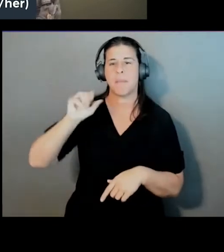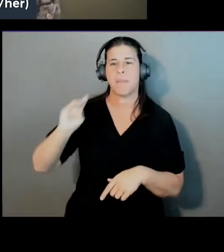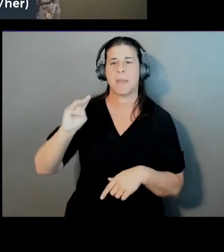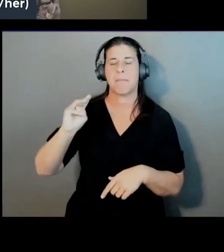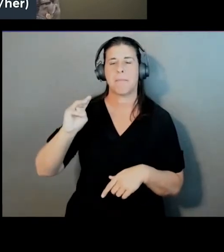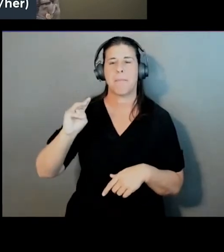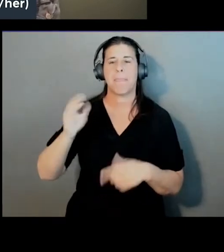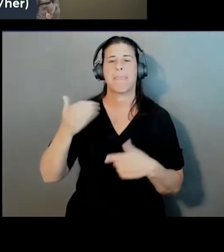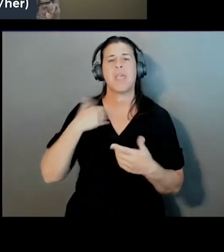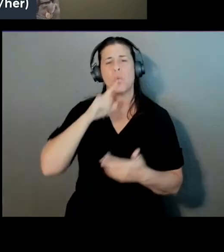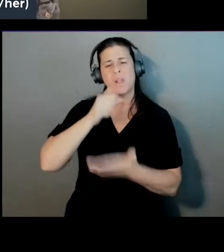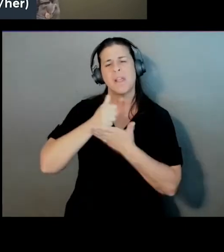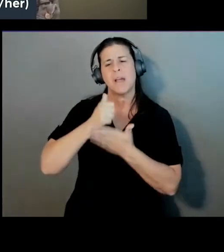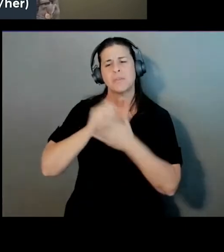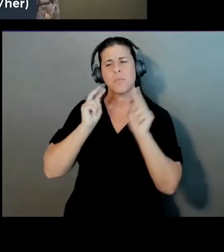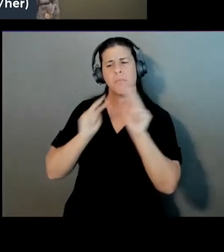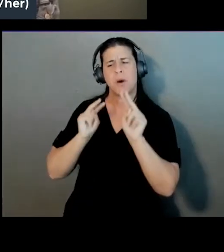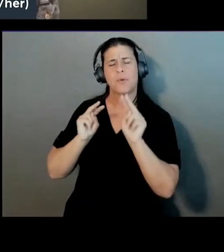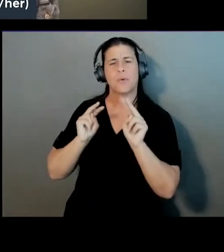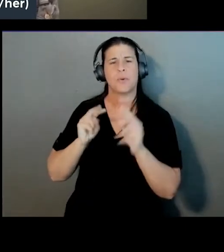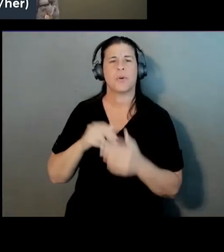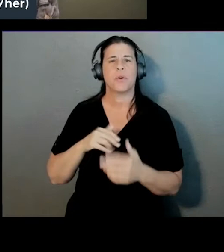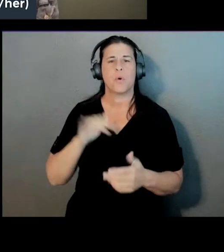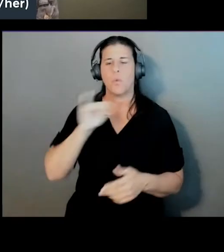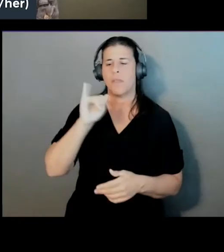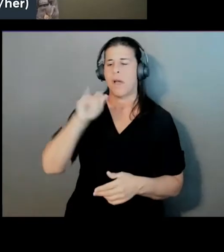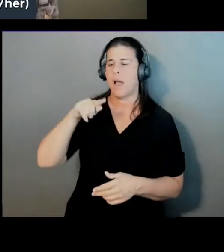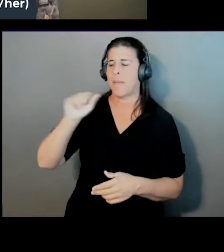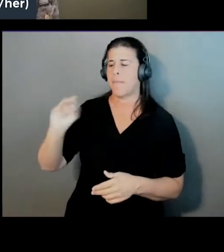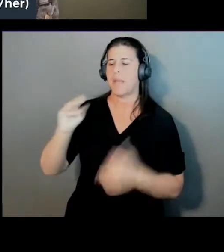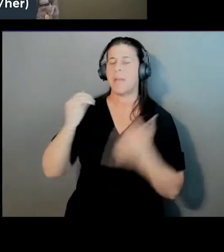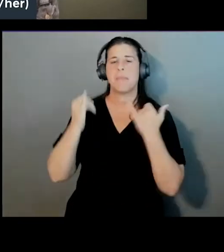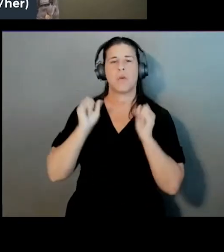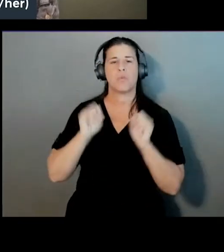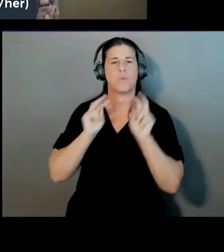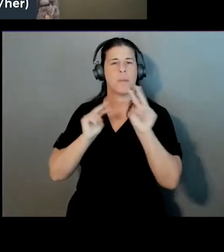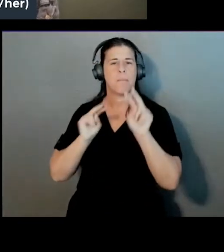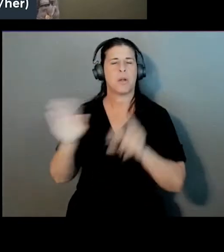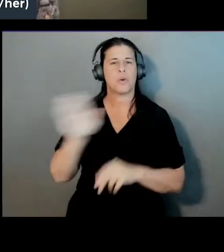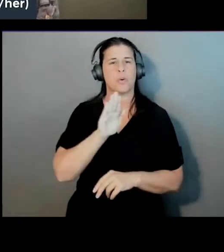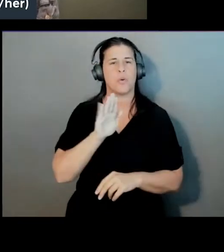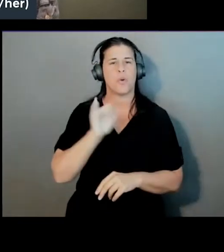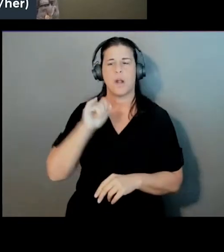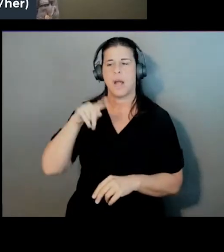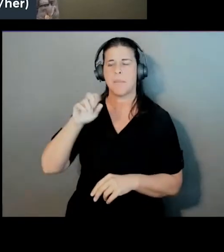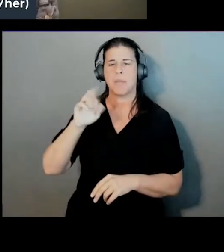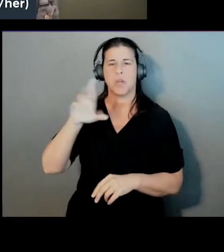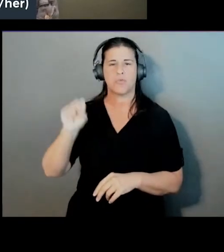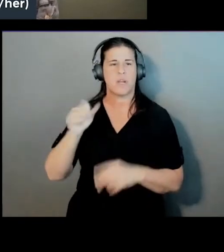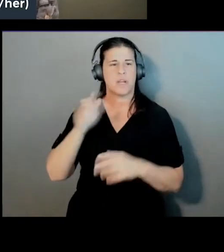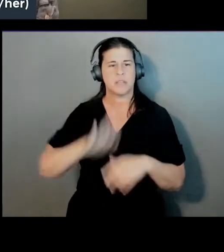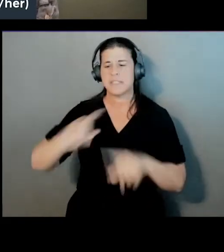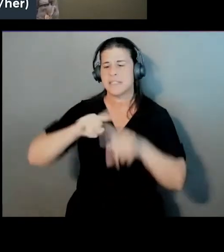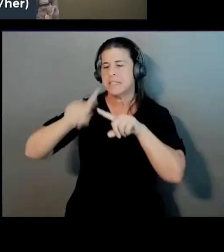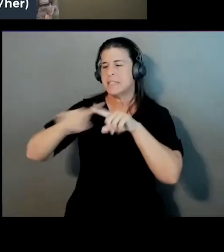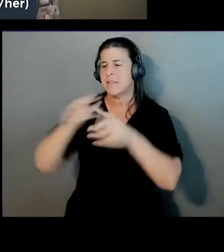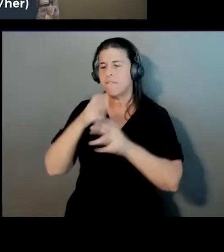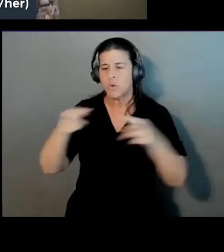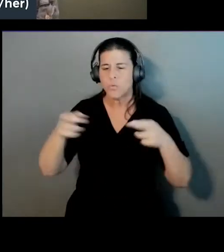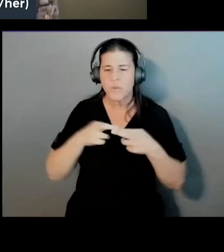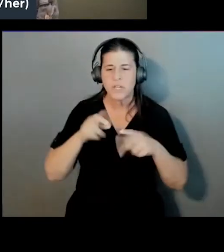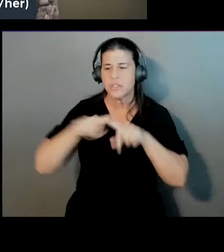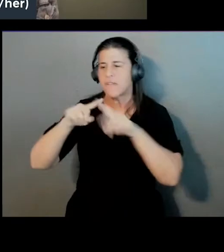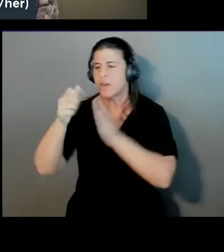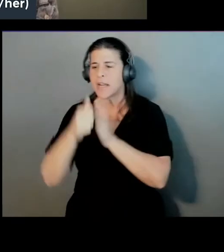to monitor. So with IPAM, you can now monitor your IP addresses across all your regions and accounts, and you can use